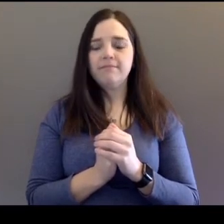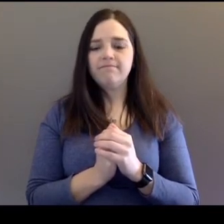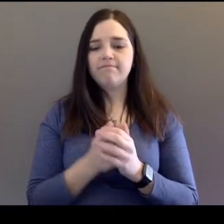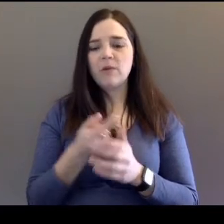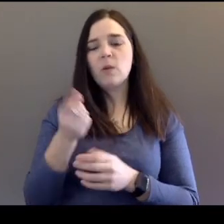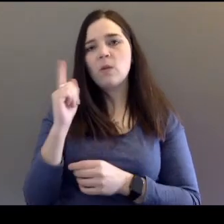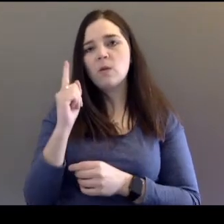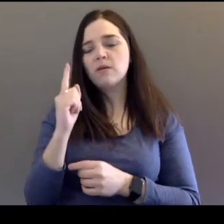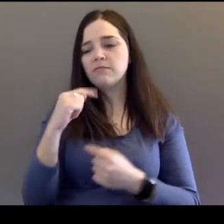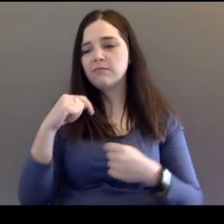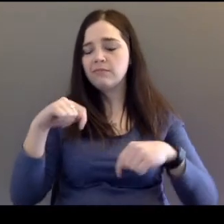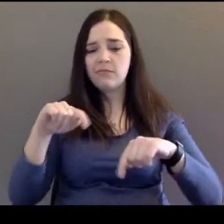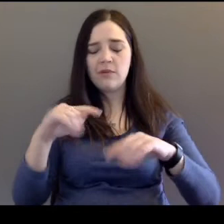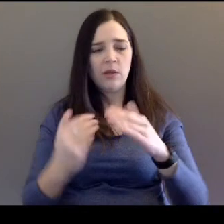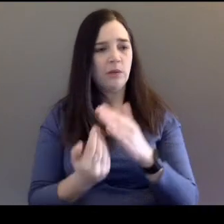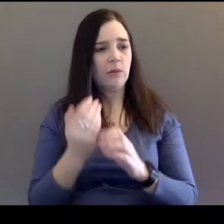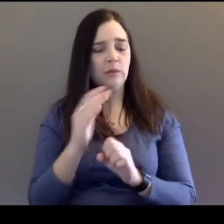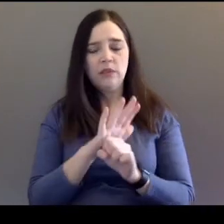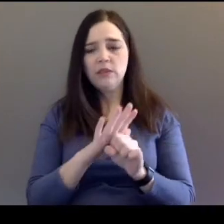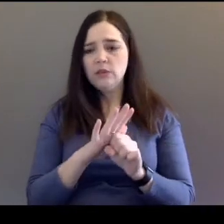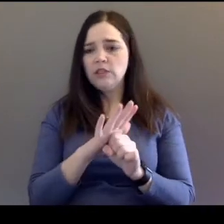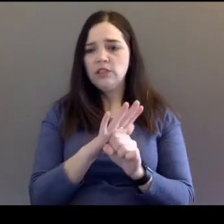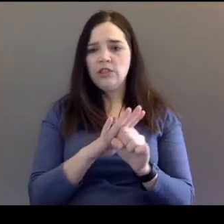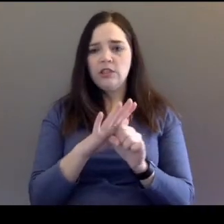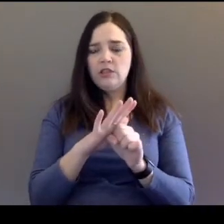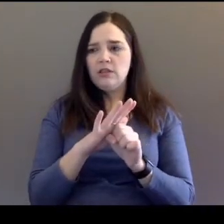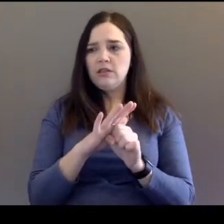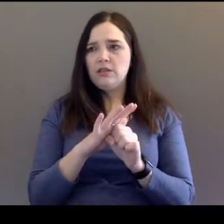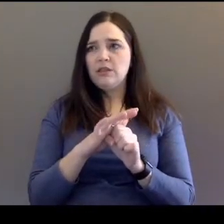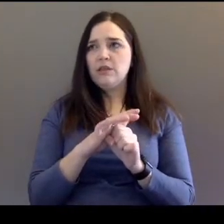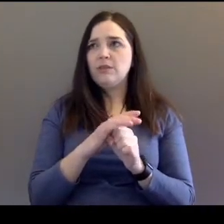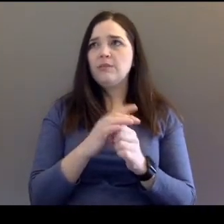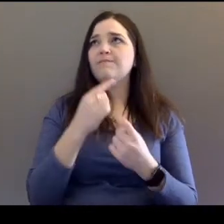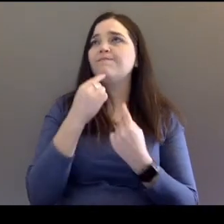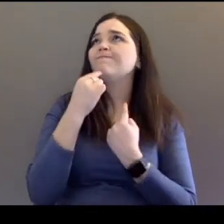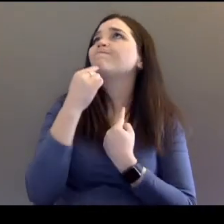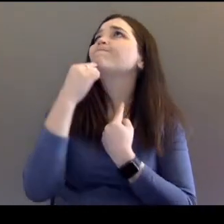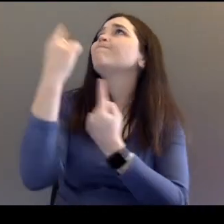Lord, we are in this new situation and we cry out to you.